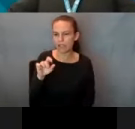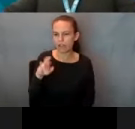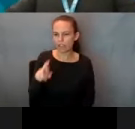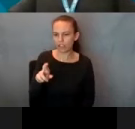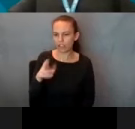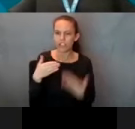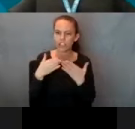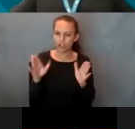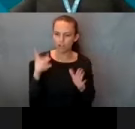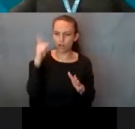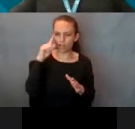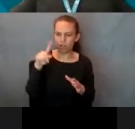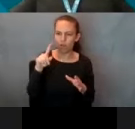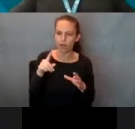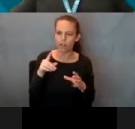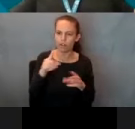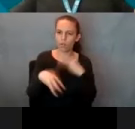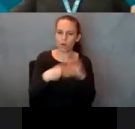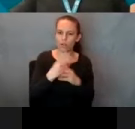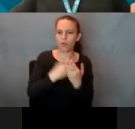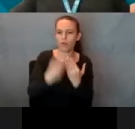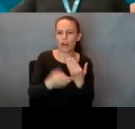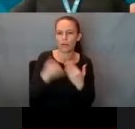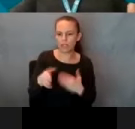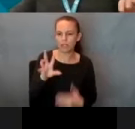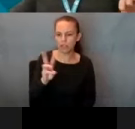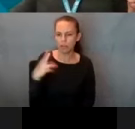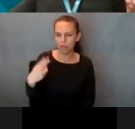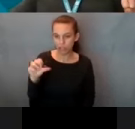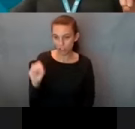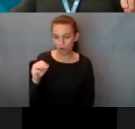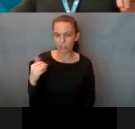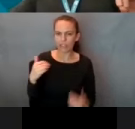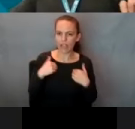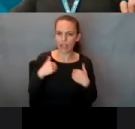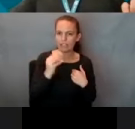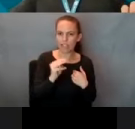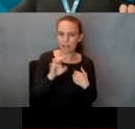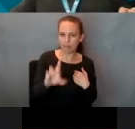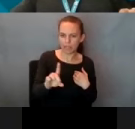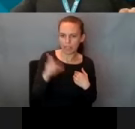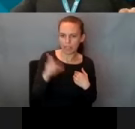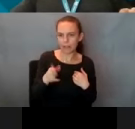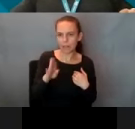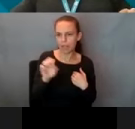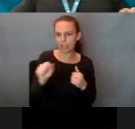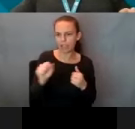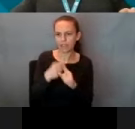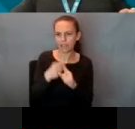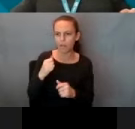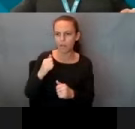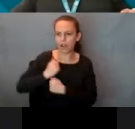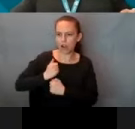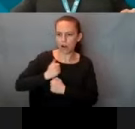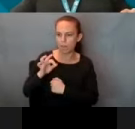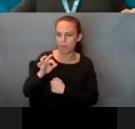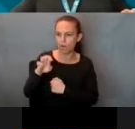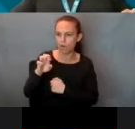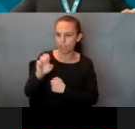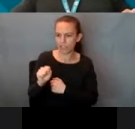Organization. Dr. Swaminathan holds MBBS holds an MBBS from the Armed Forces Medical College